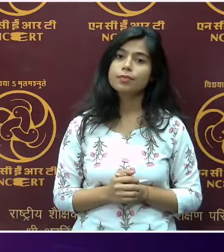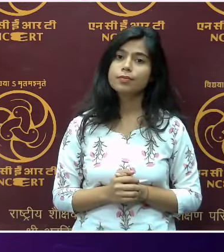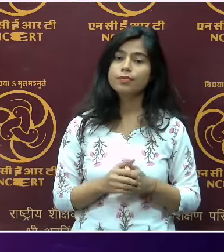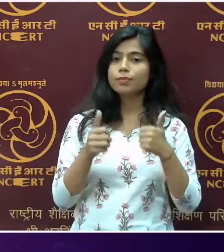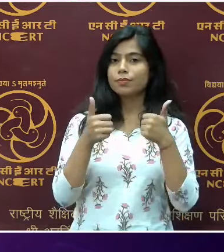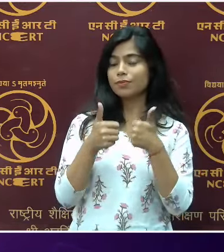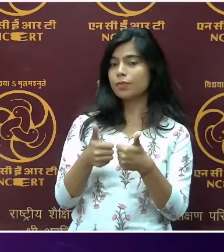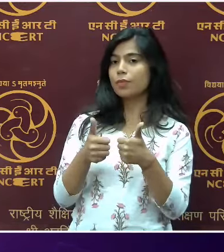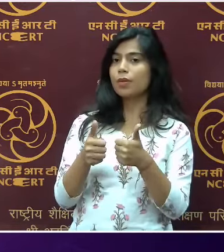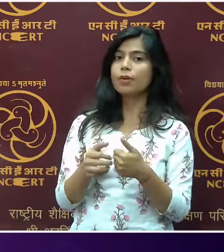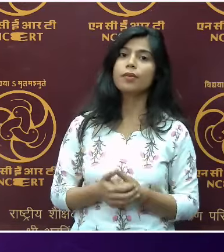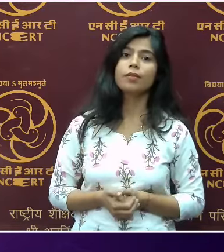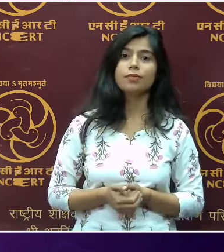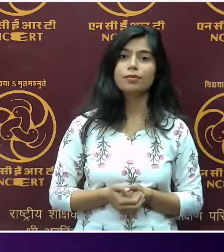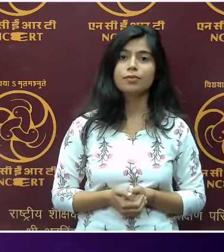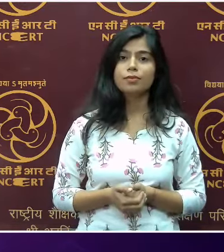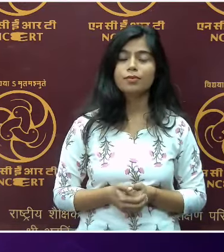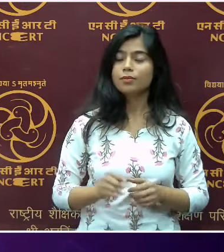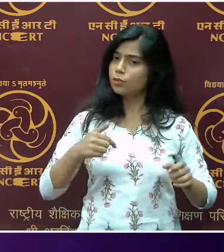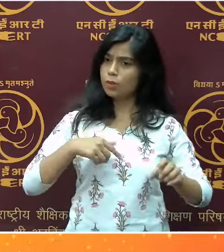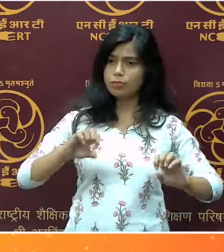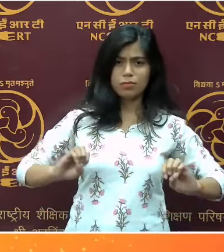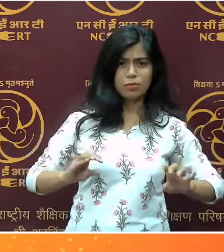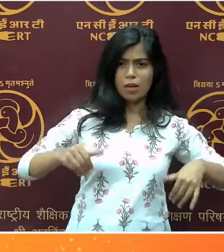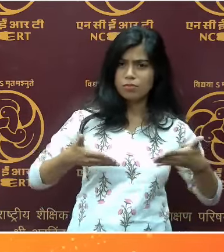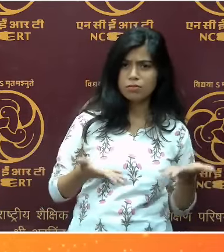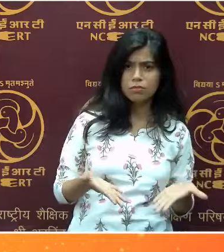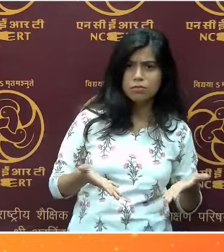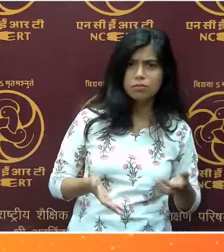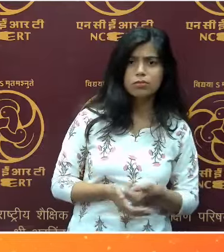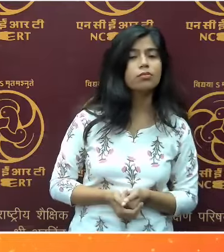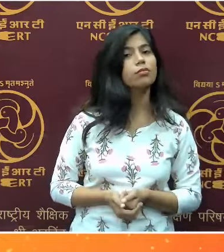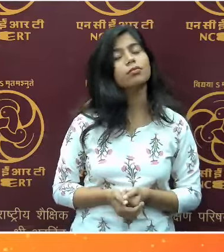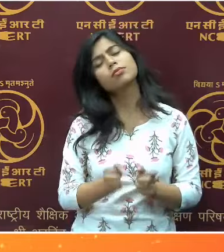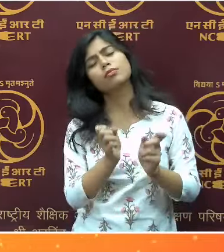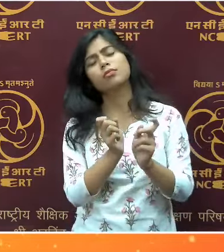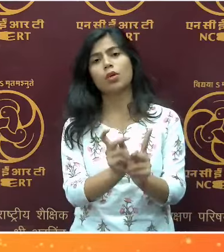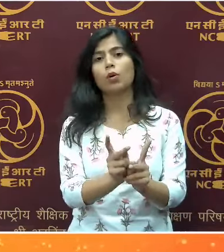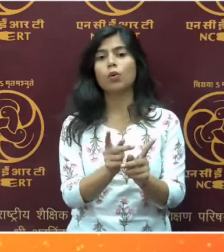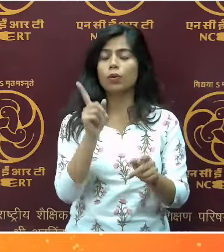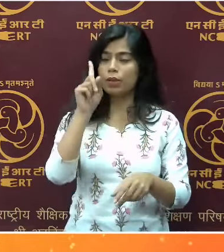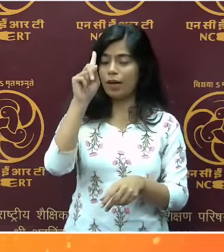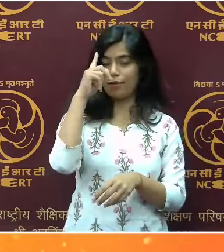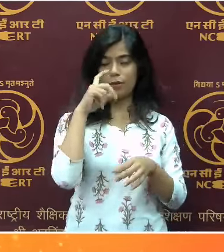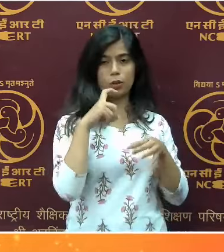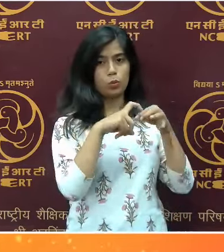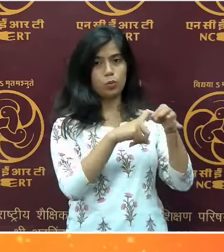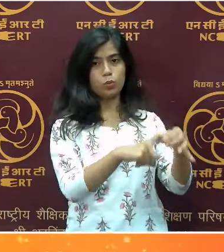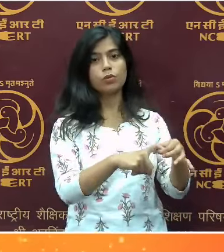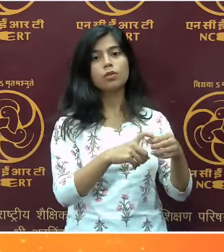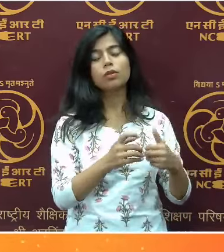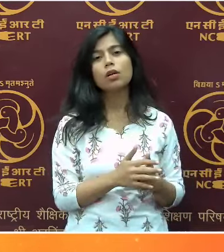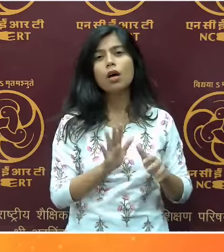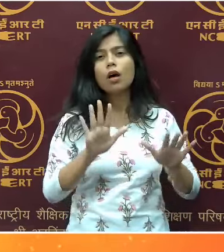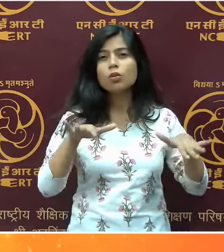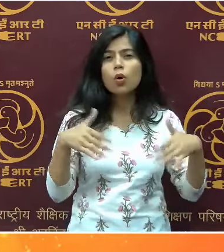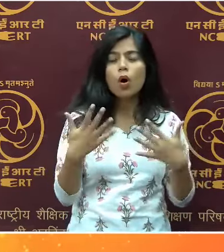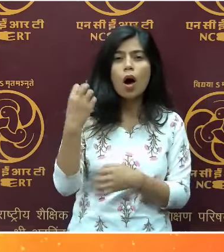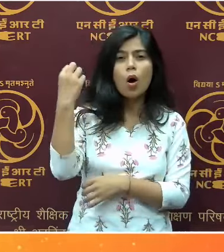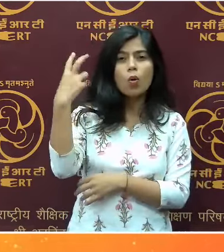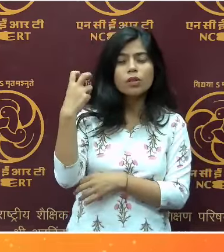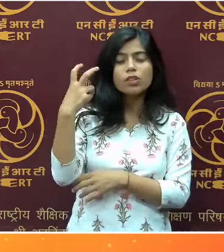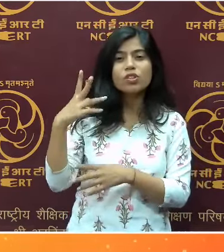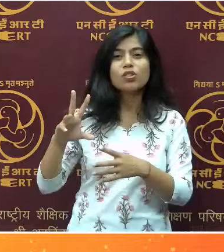Okay, fine. So, sir, shall we start this session? Okay. So, I have a question, sir. How does electric charge differ